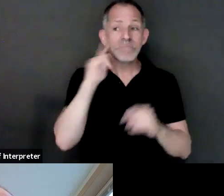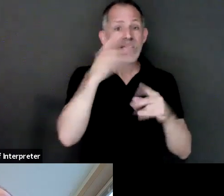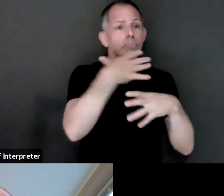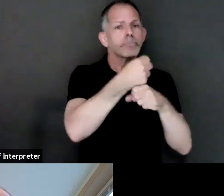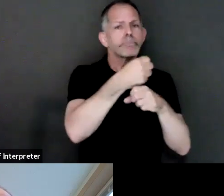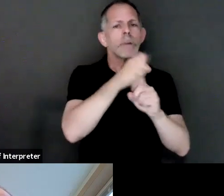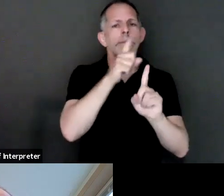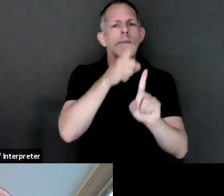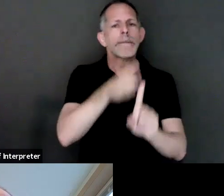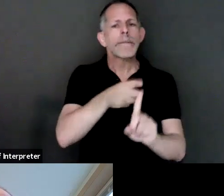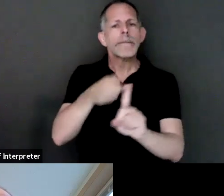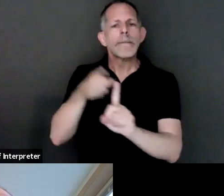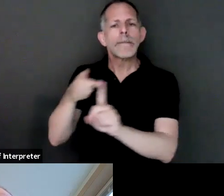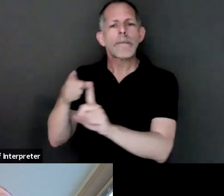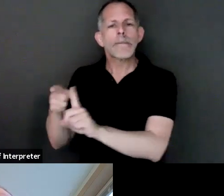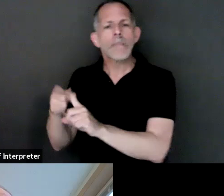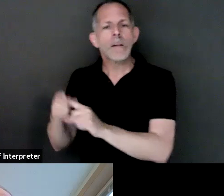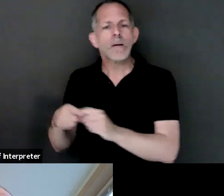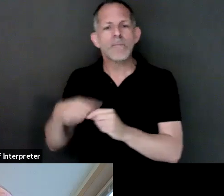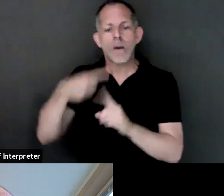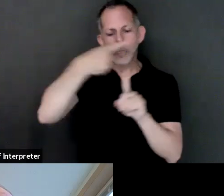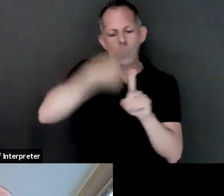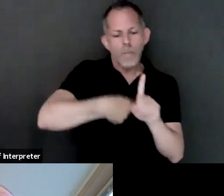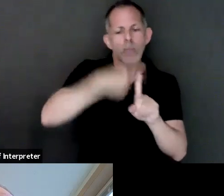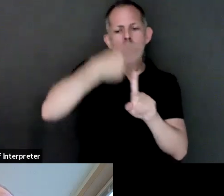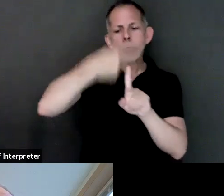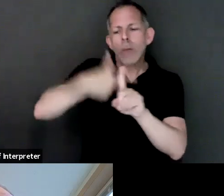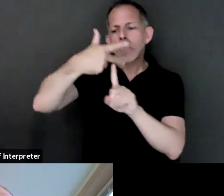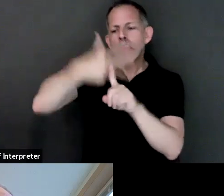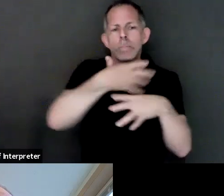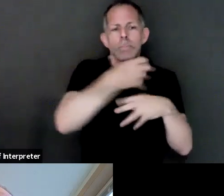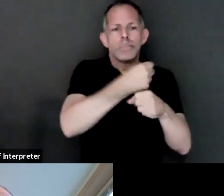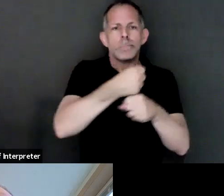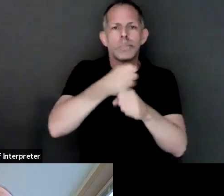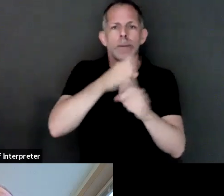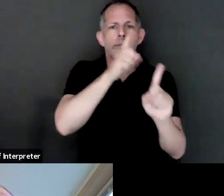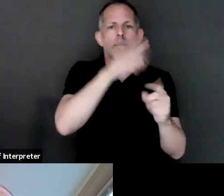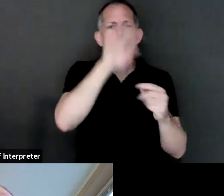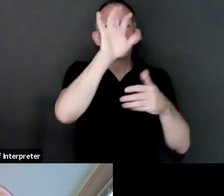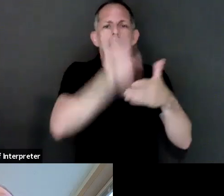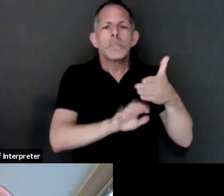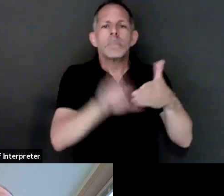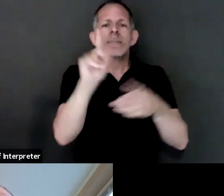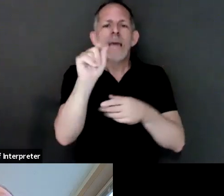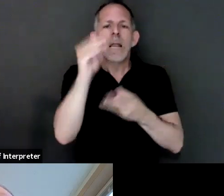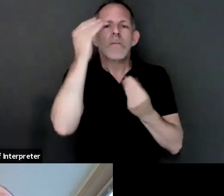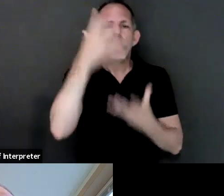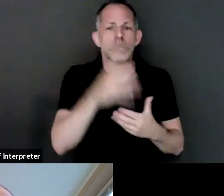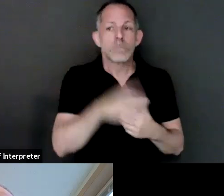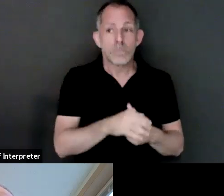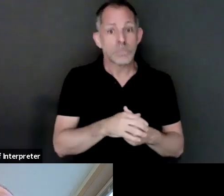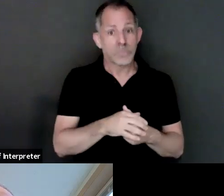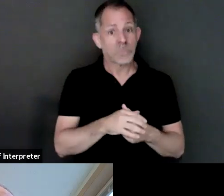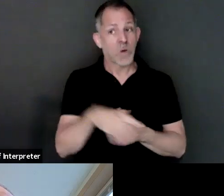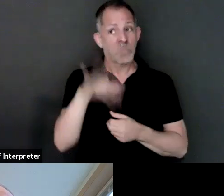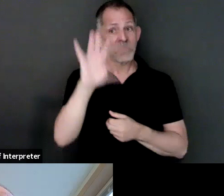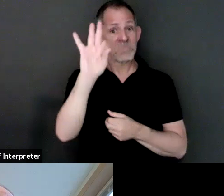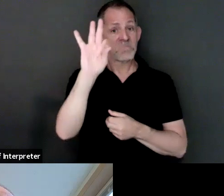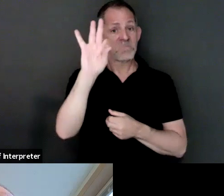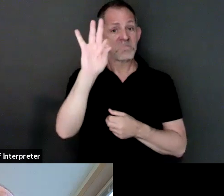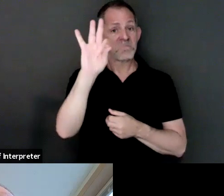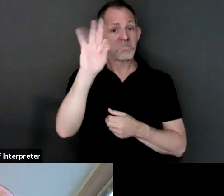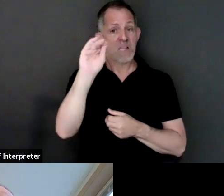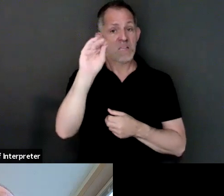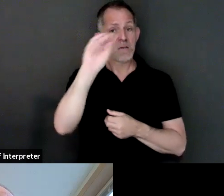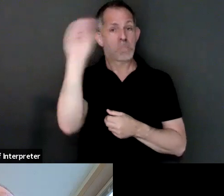but 20% I think seems to be consistent with what I'm hearing from other places. And doctors, you say, as more and more people get